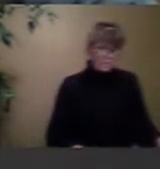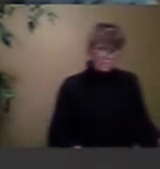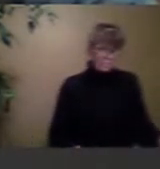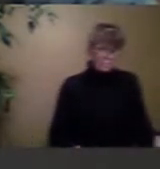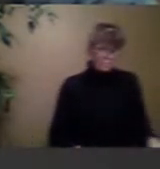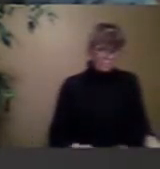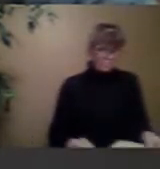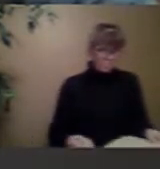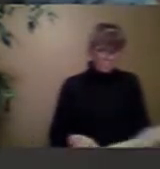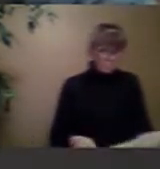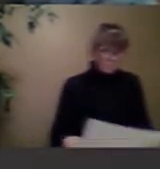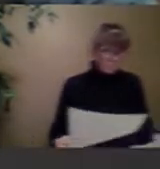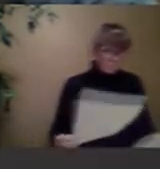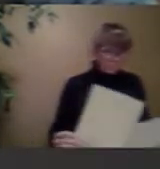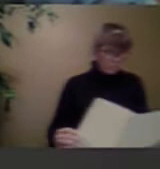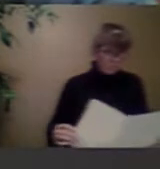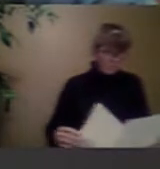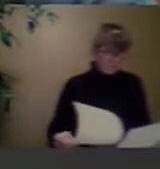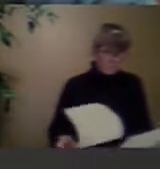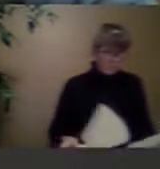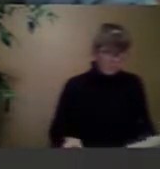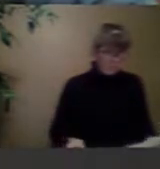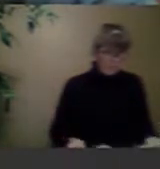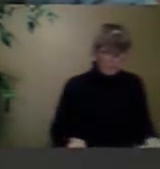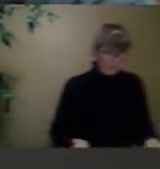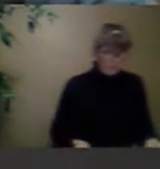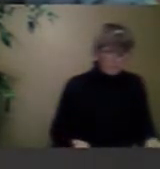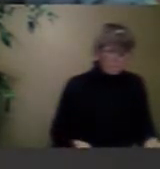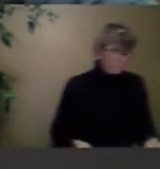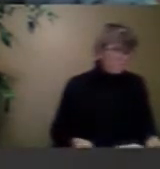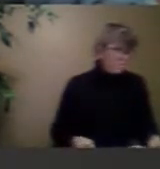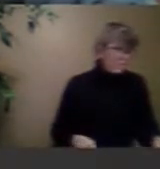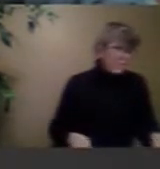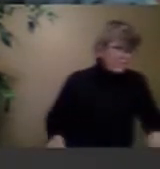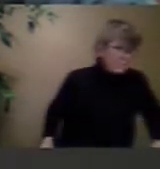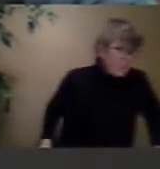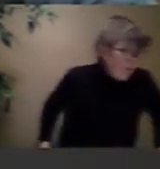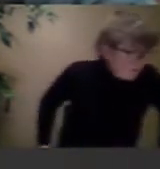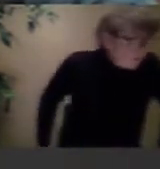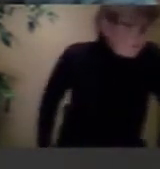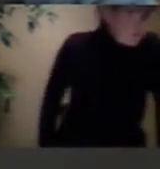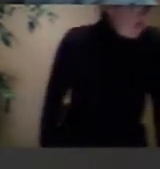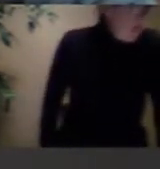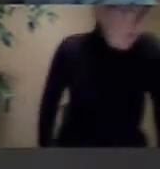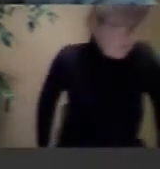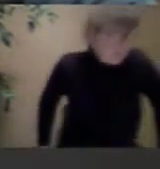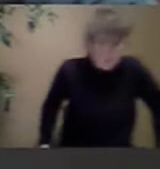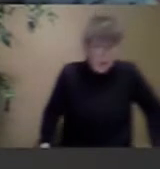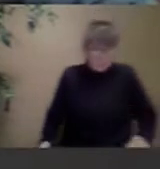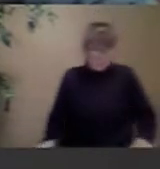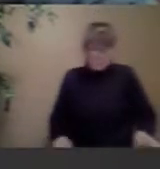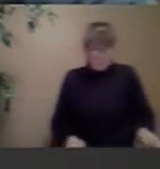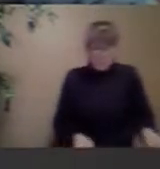$128,900, and that would be paid by the water customers. So all the city residents get to vote on the project, but ultimately the debt and the